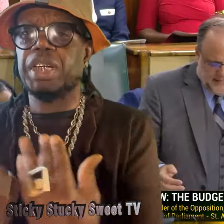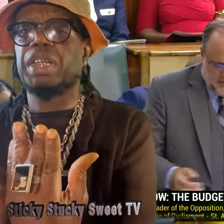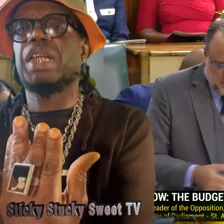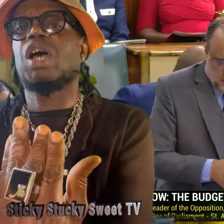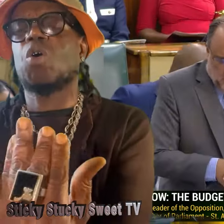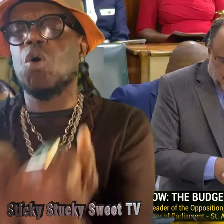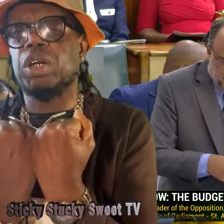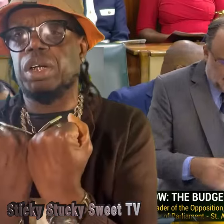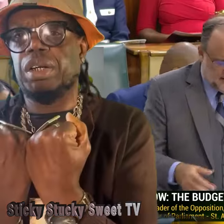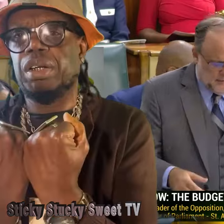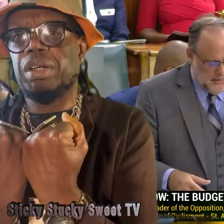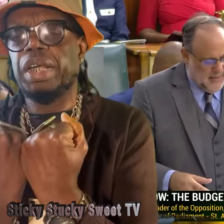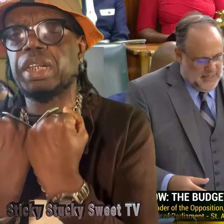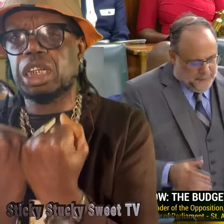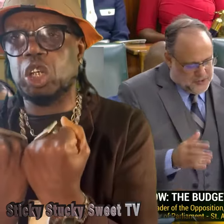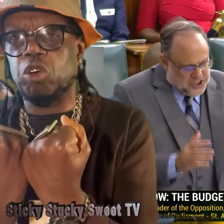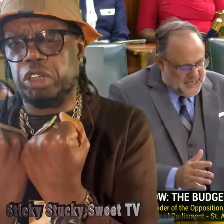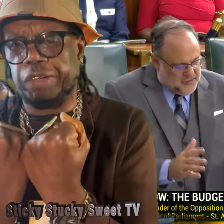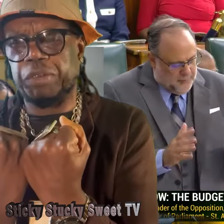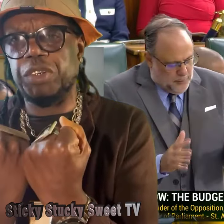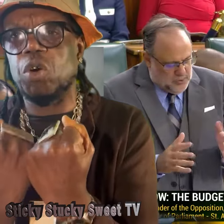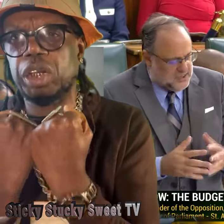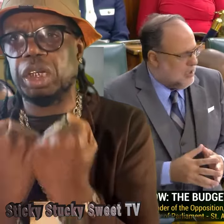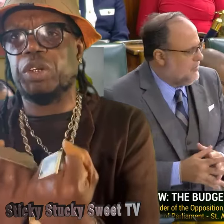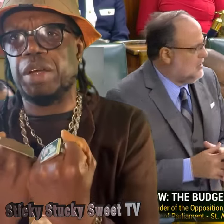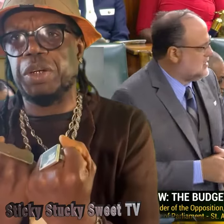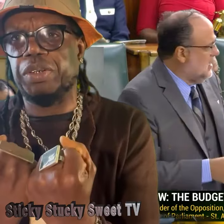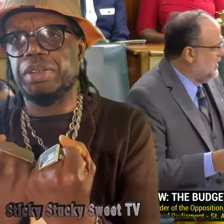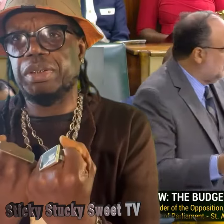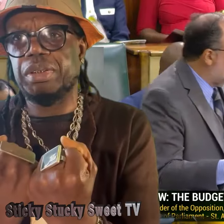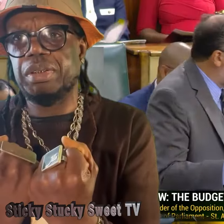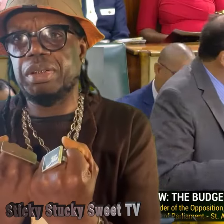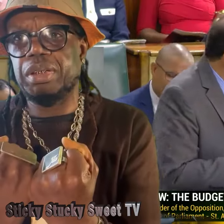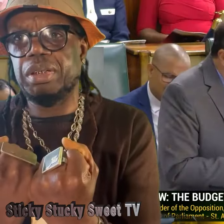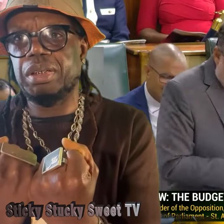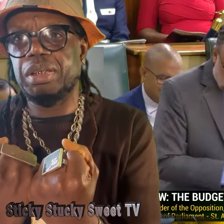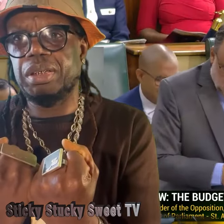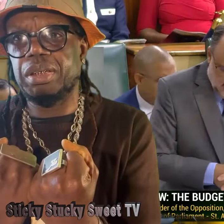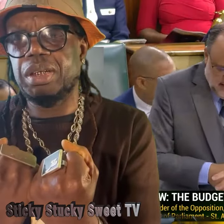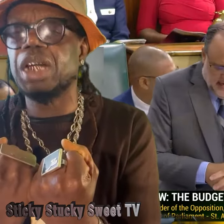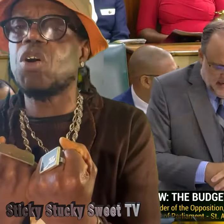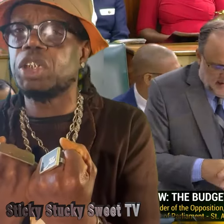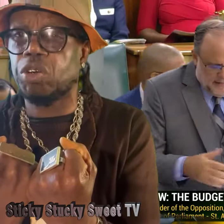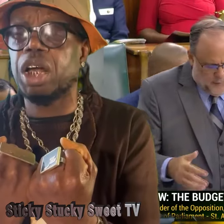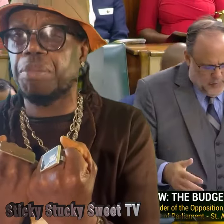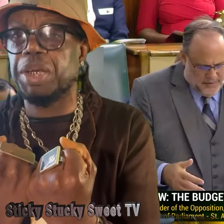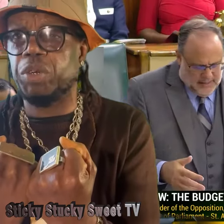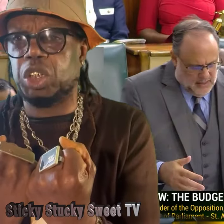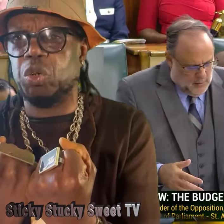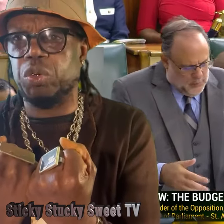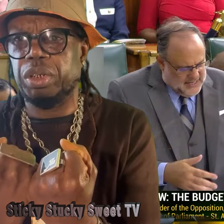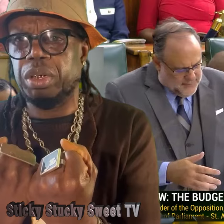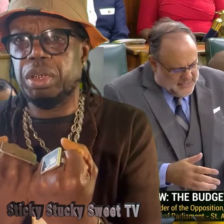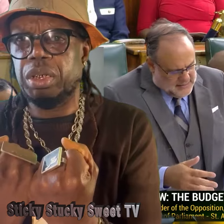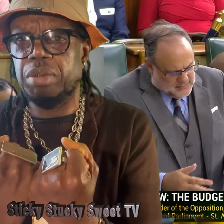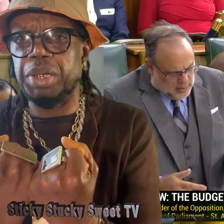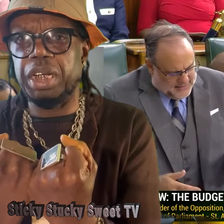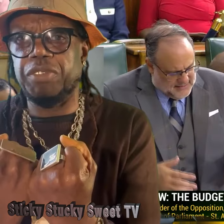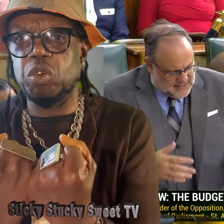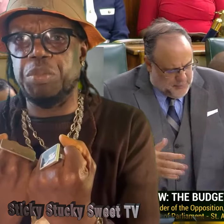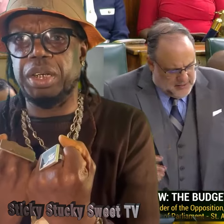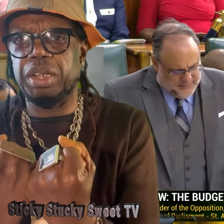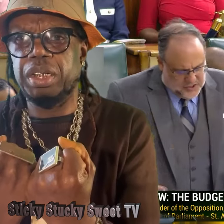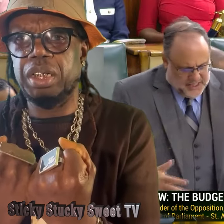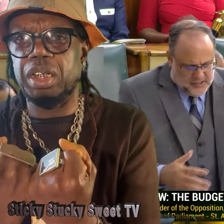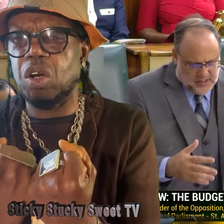we have this, that's a good excuse to don't sit with them, you know. And the country is gonna be with you.